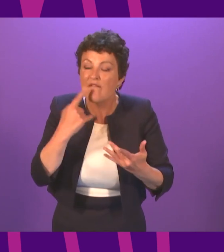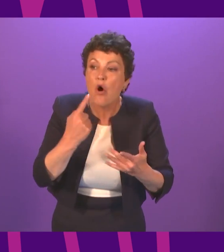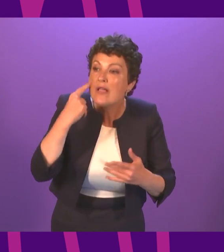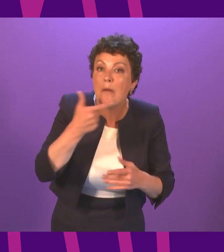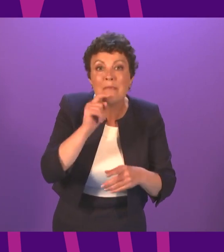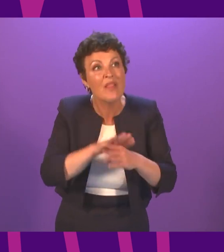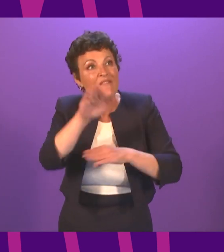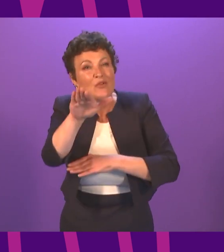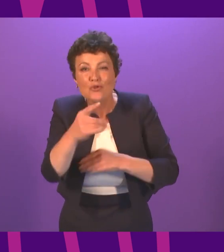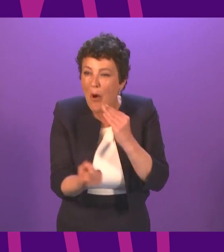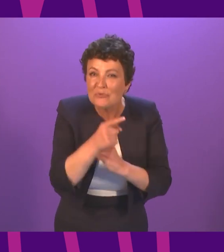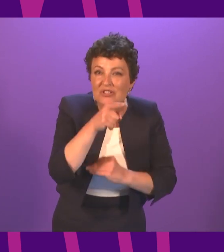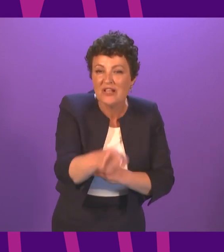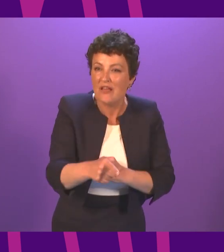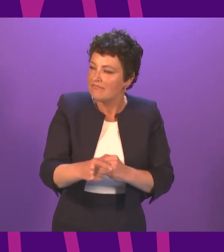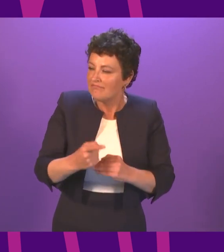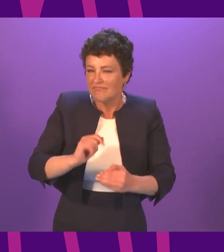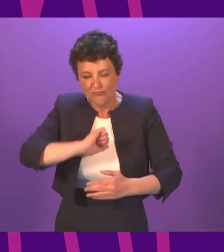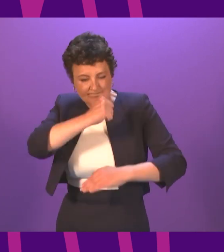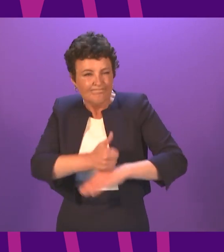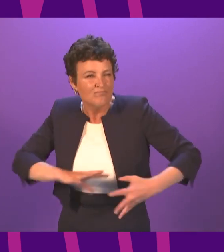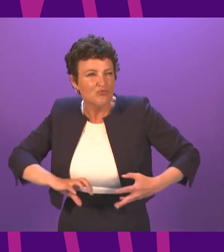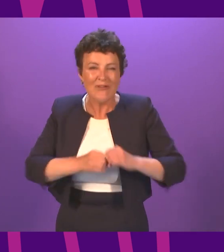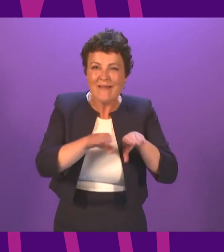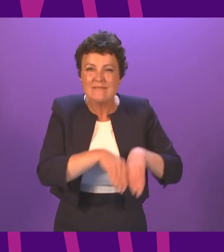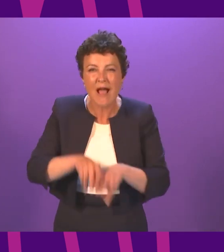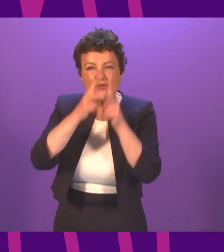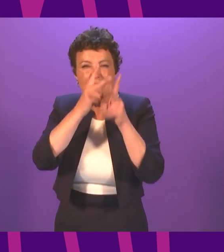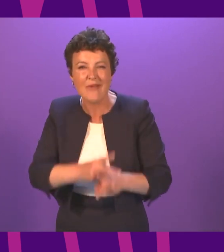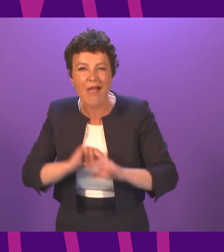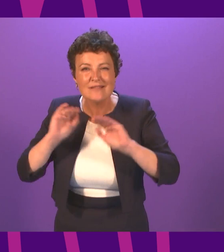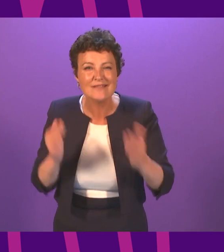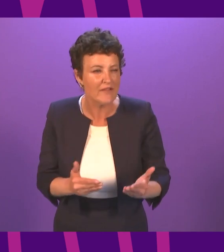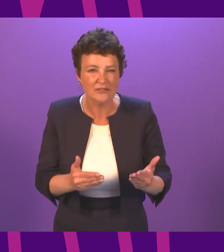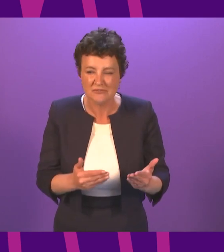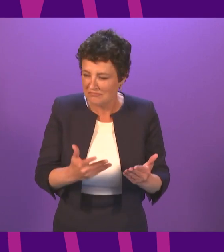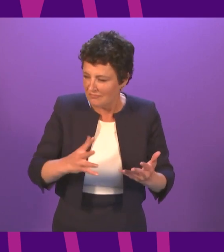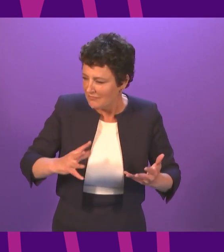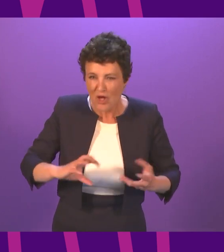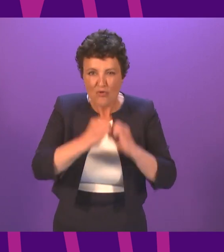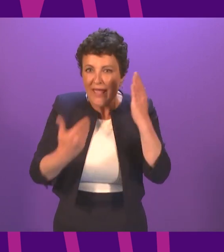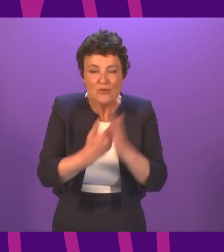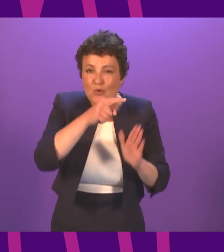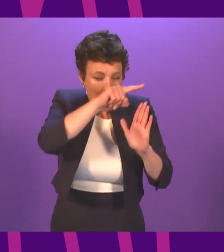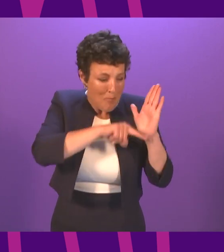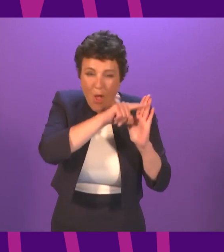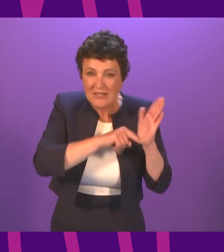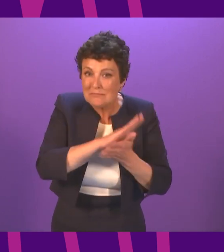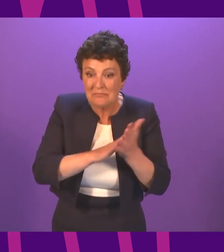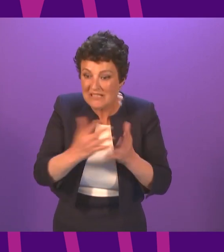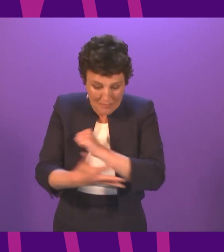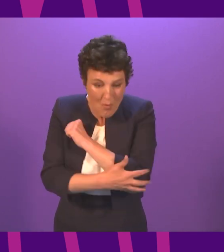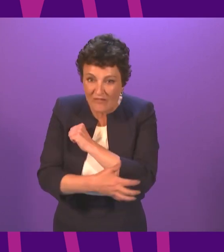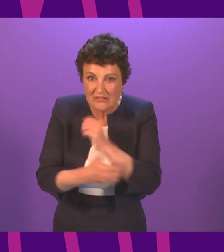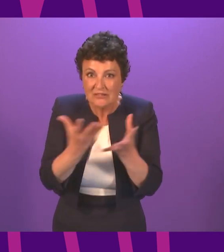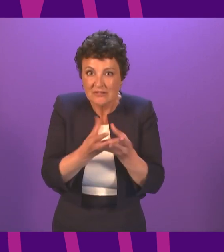the vision and ambition of our national health service. Policies that will lift children and families out of poverty and give everyone